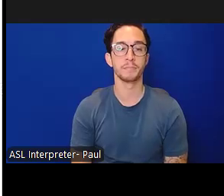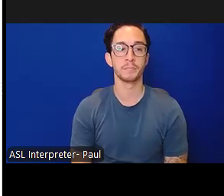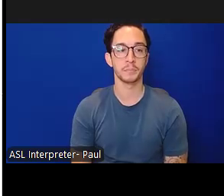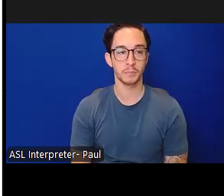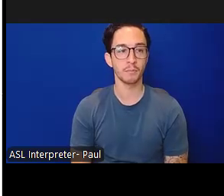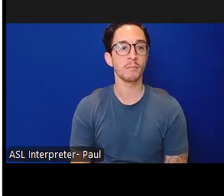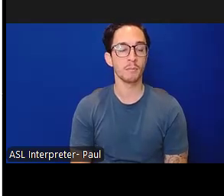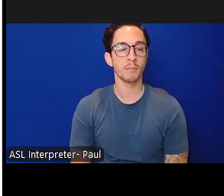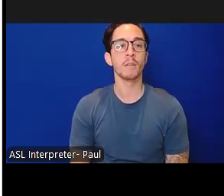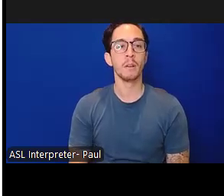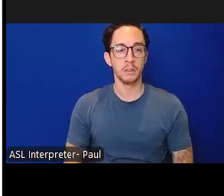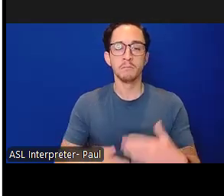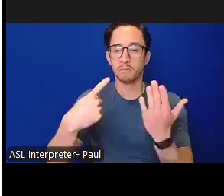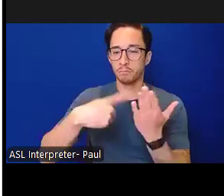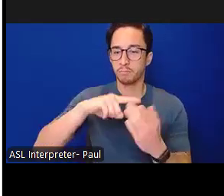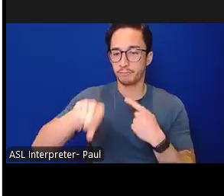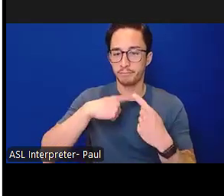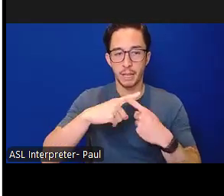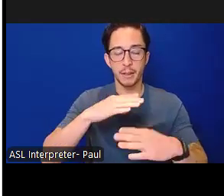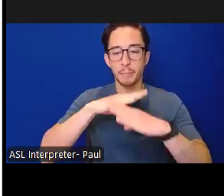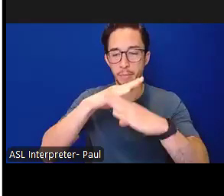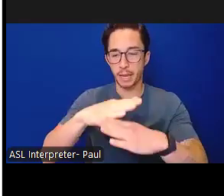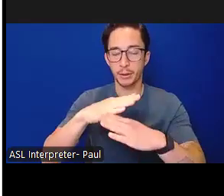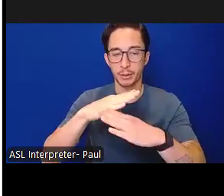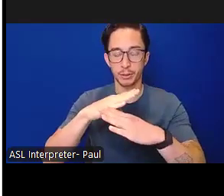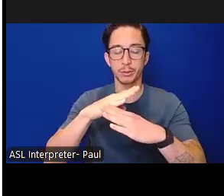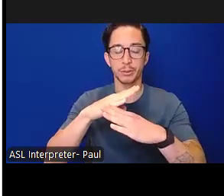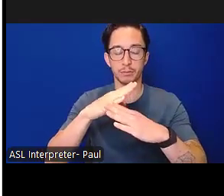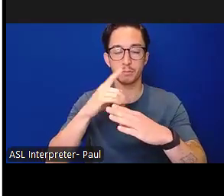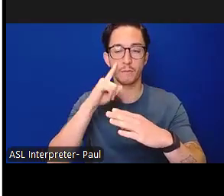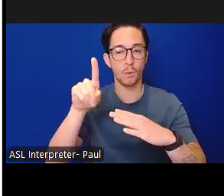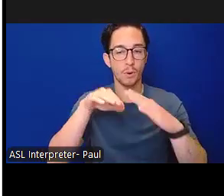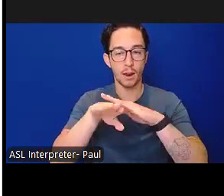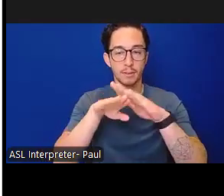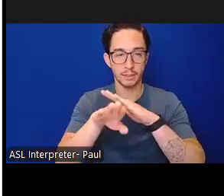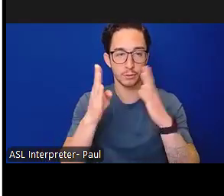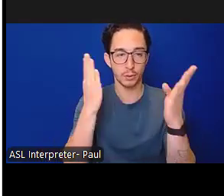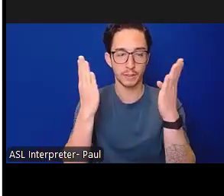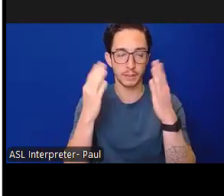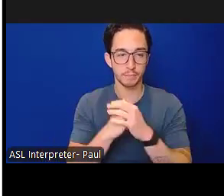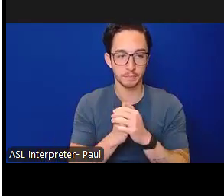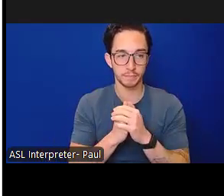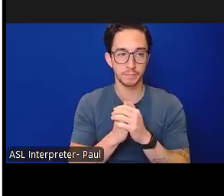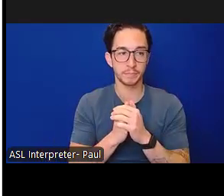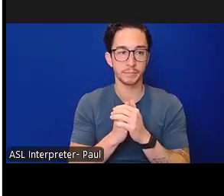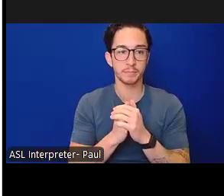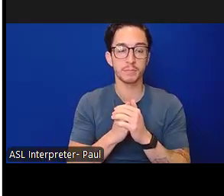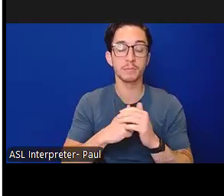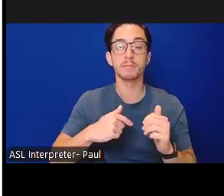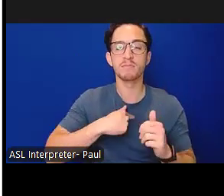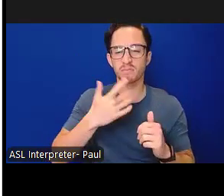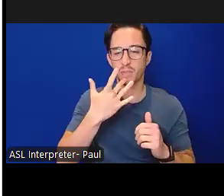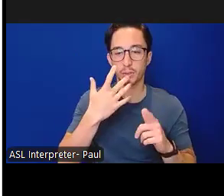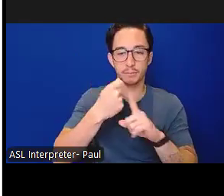So let's talk about the barriers to accessing services. Now, the way I like to explain these types